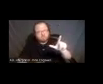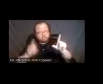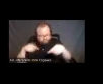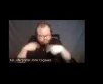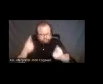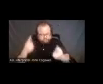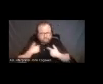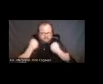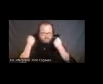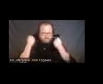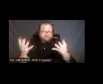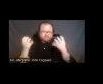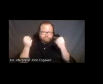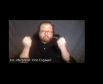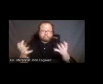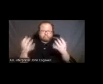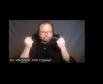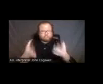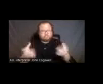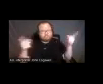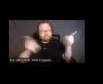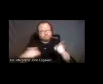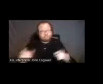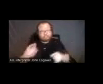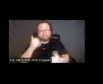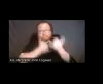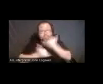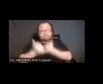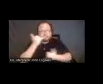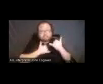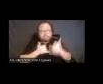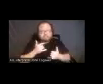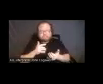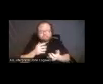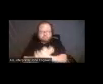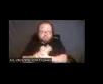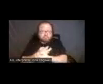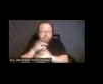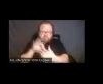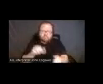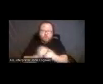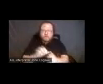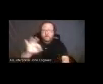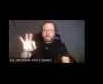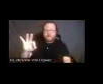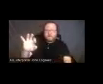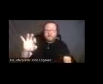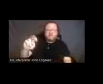been a lot of accidental poisonings due to fentanyl